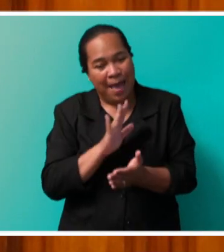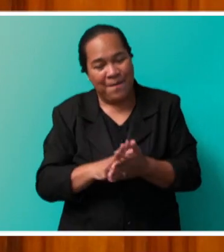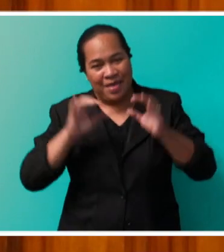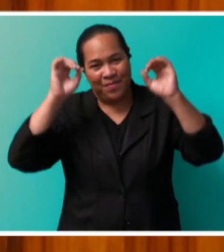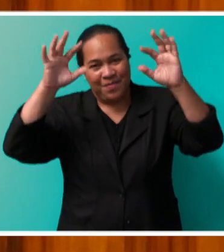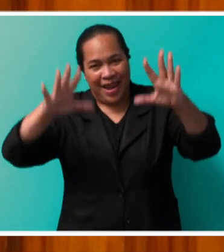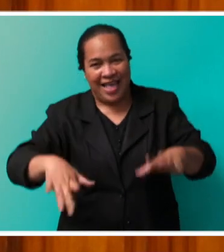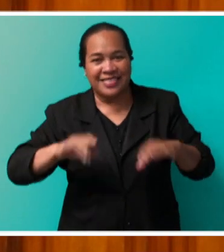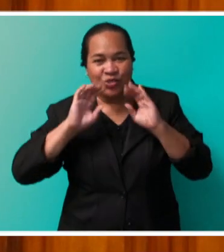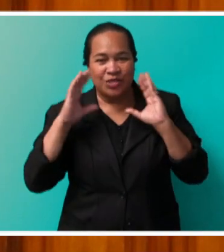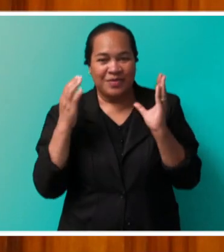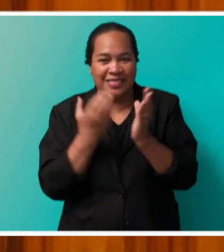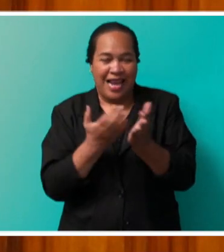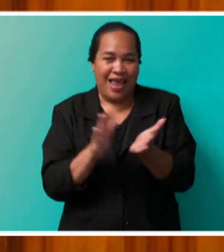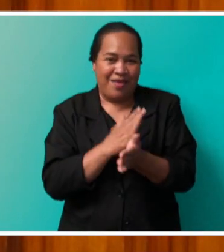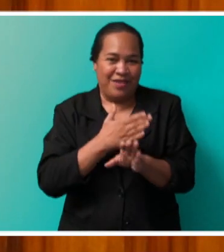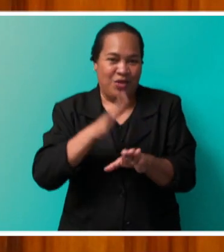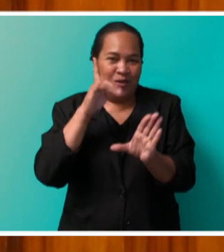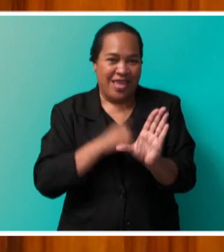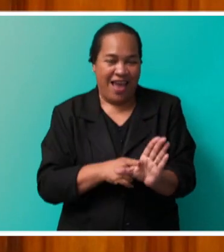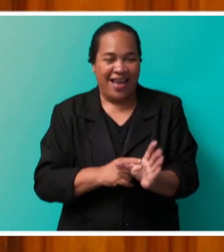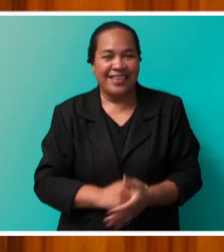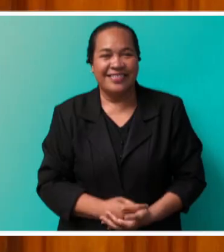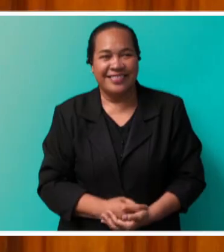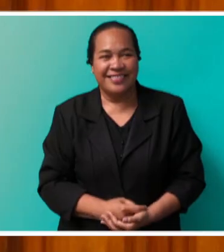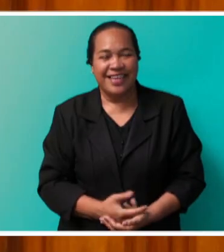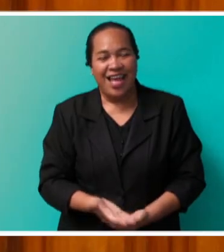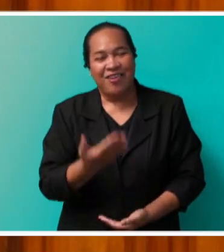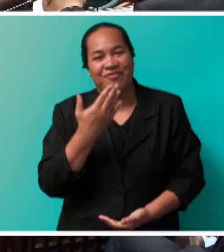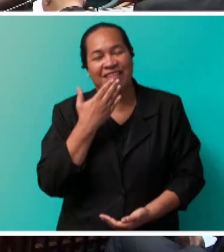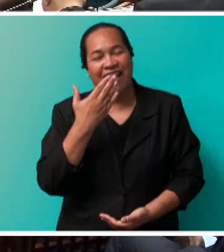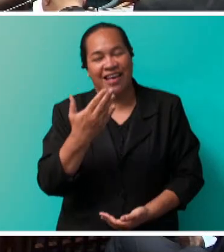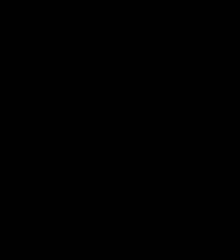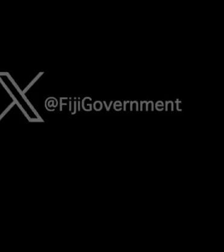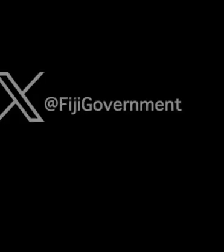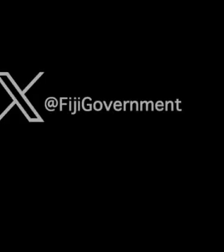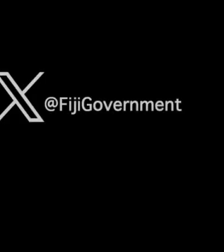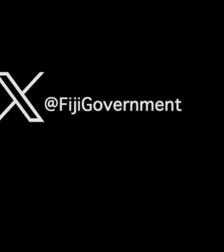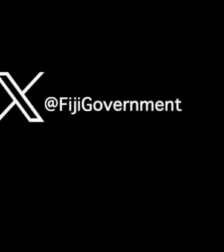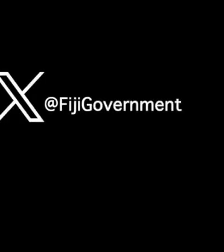Christmas and a prosperous and meaningful New Year. Nasaka. Thank you.